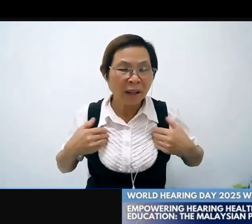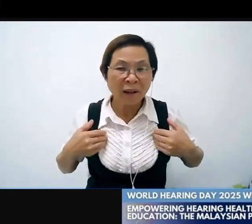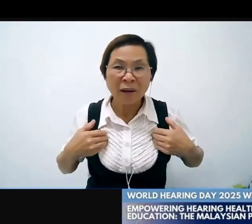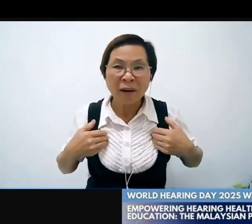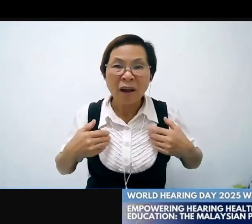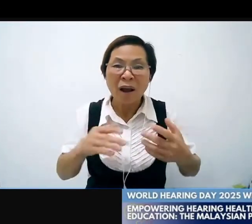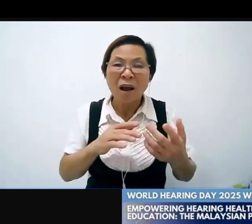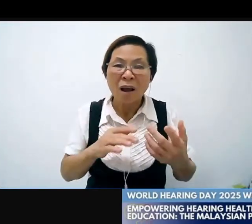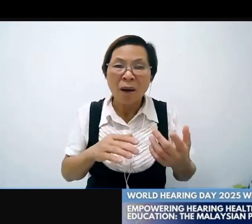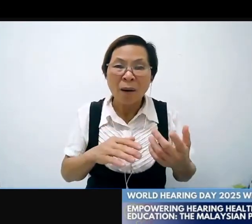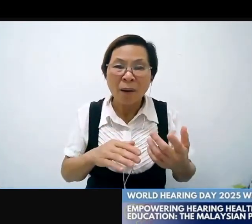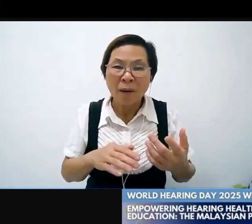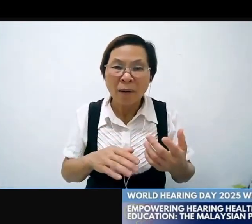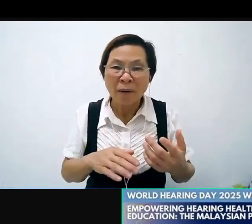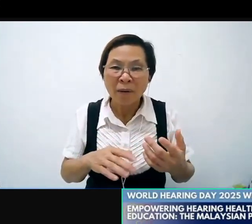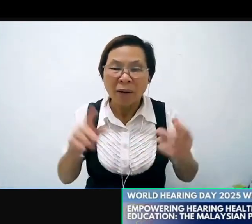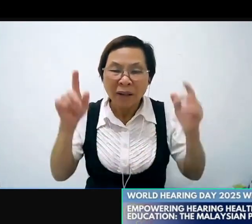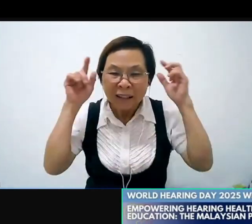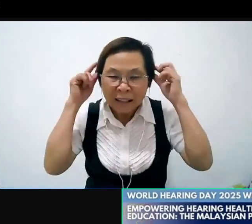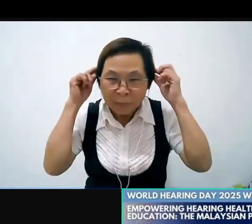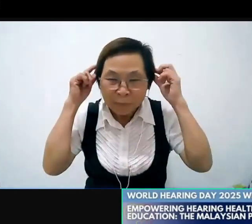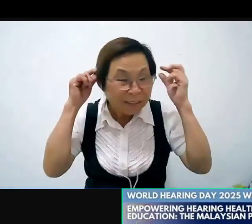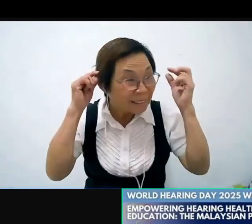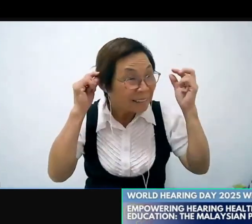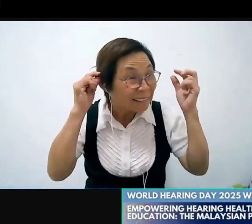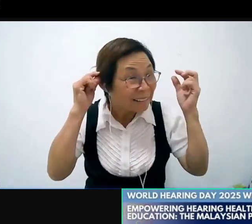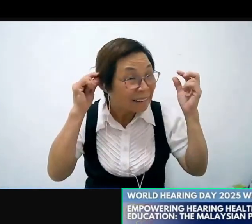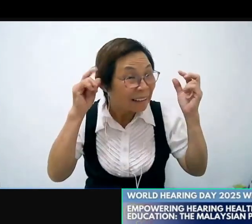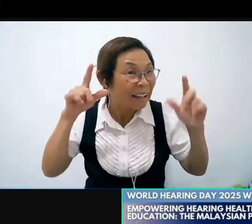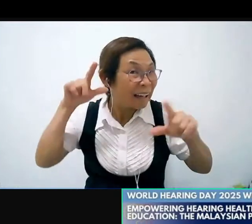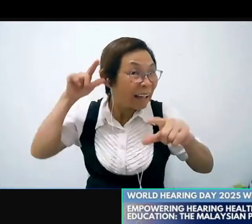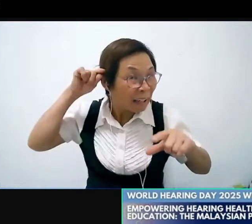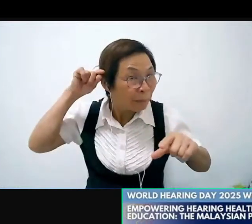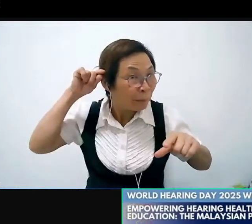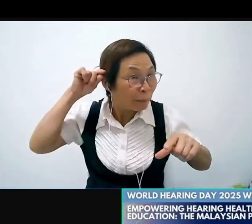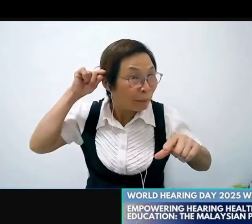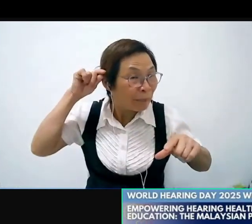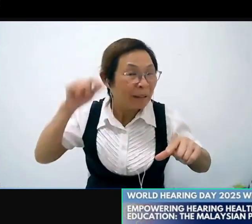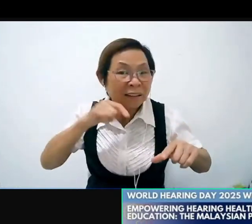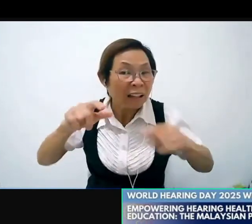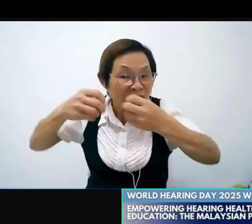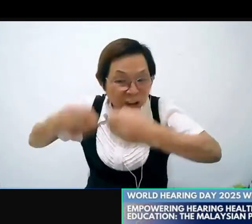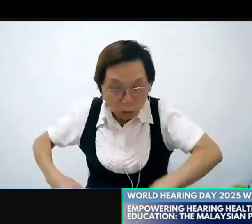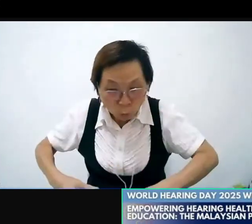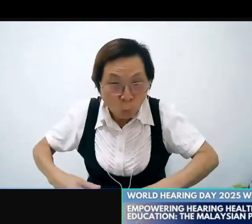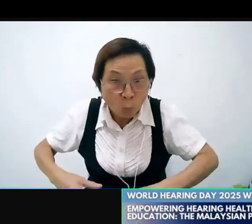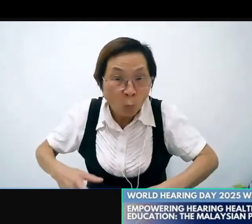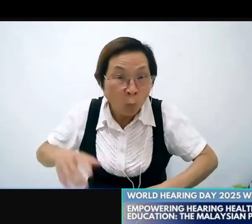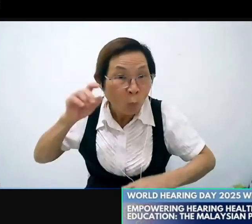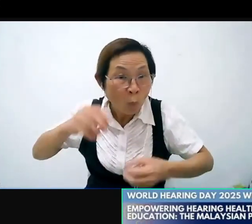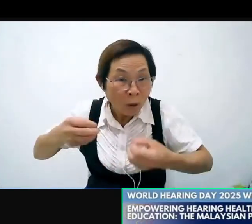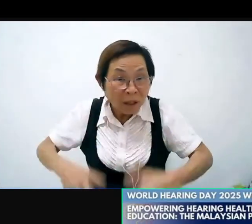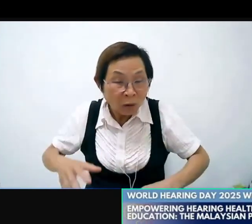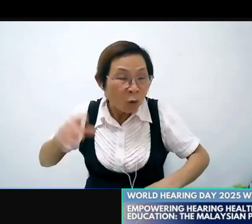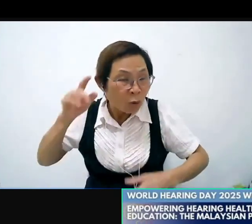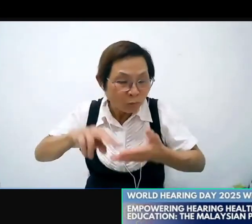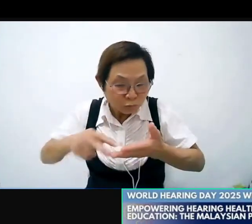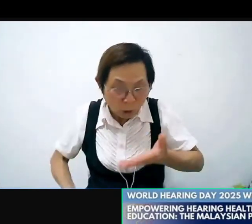to the clip, the ear clip, yes, the ear clip, the hearing aid clip, yes.